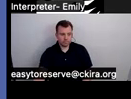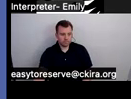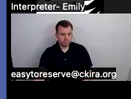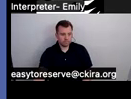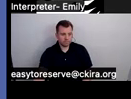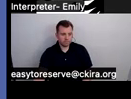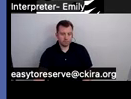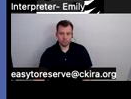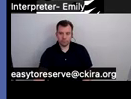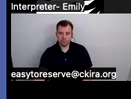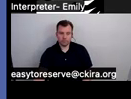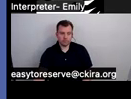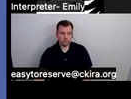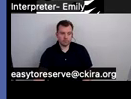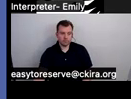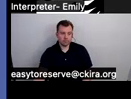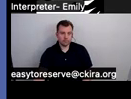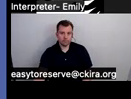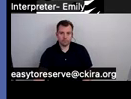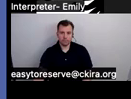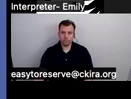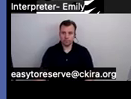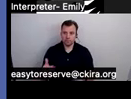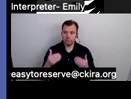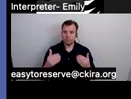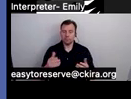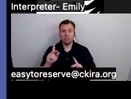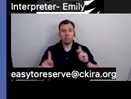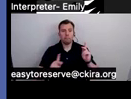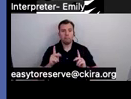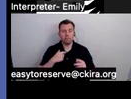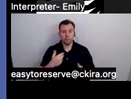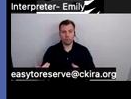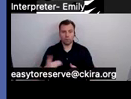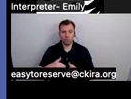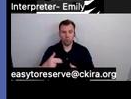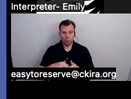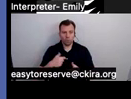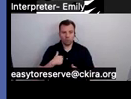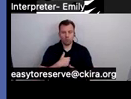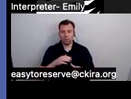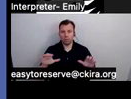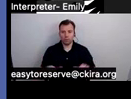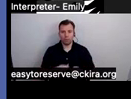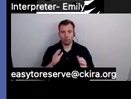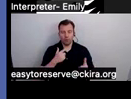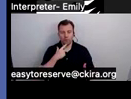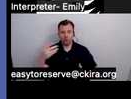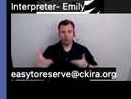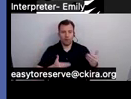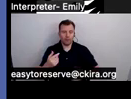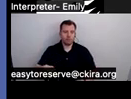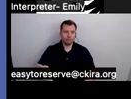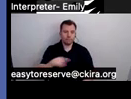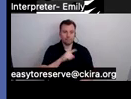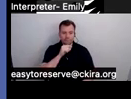All right, while folks are joining us, I will go ahead and do just a few housekeeping things, including extend a warm welcome to everyone